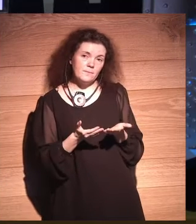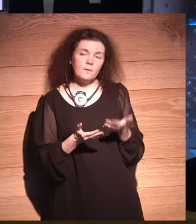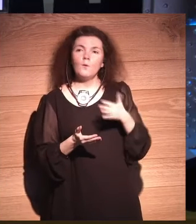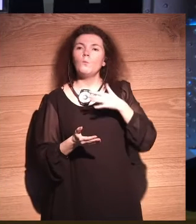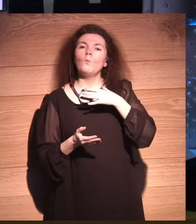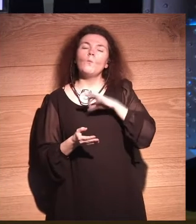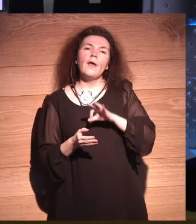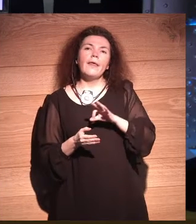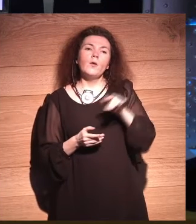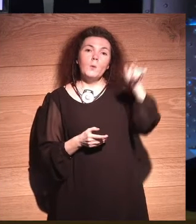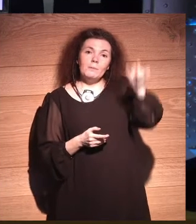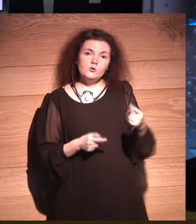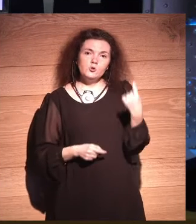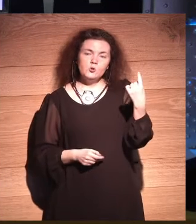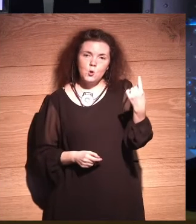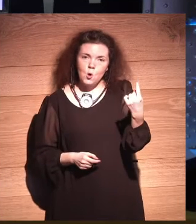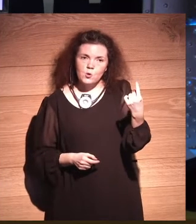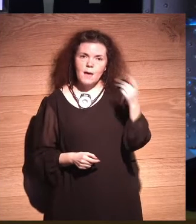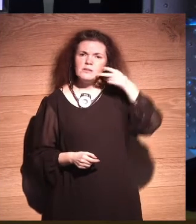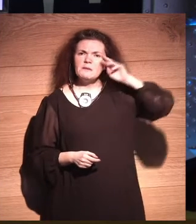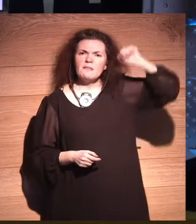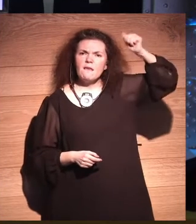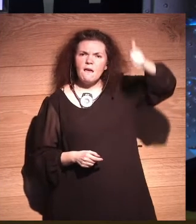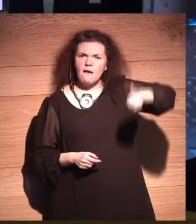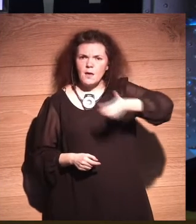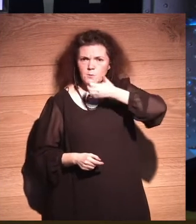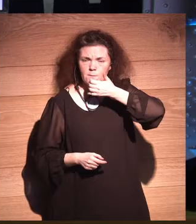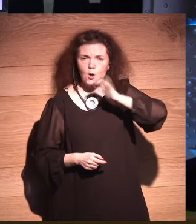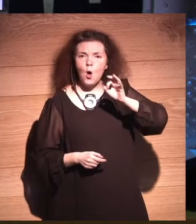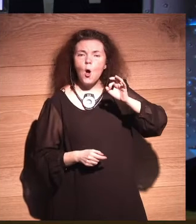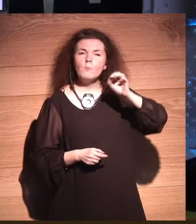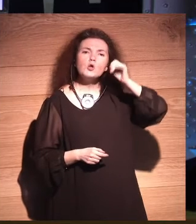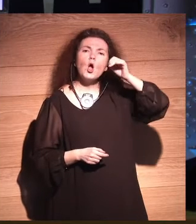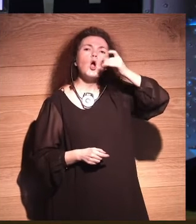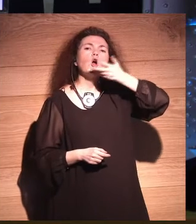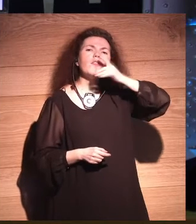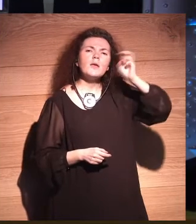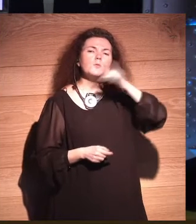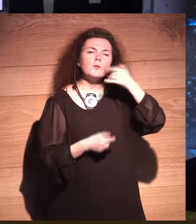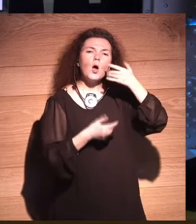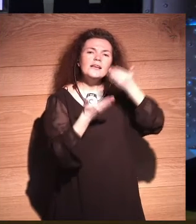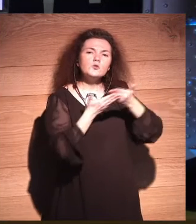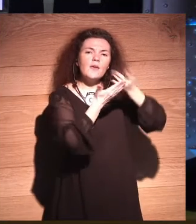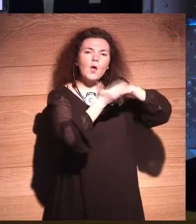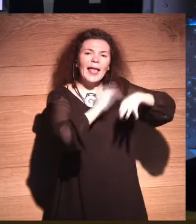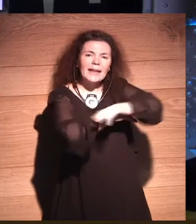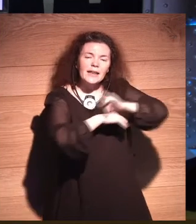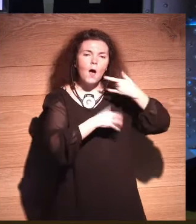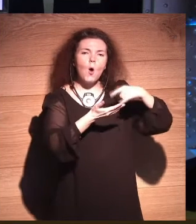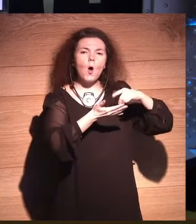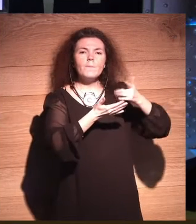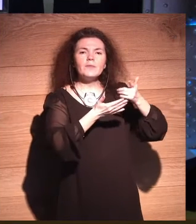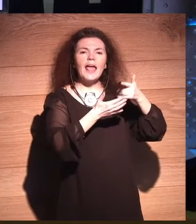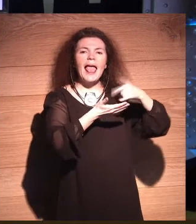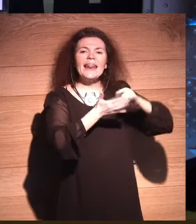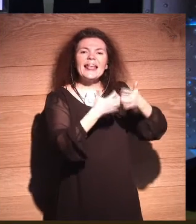has credentialed expertise because they've studied engineering or architecture, or whether it's simply somebody who knows a